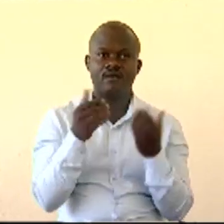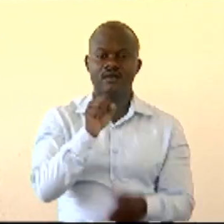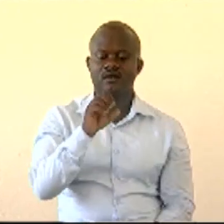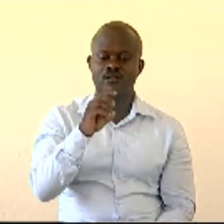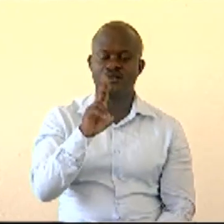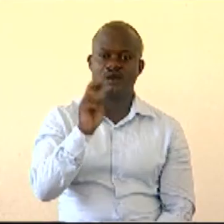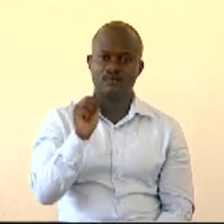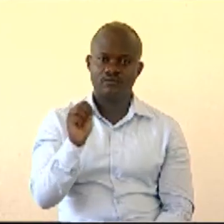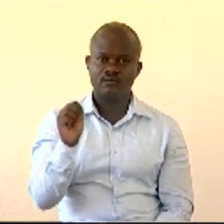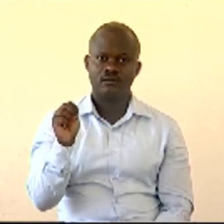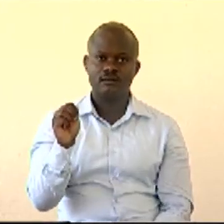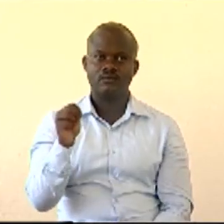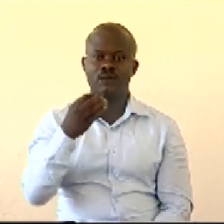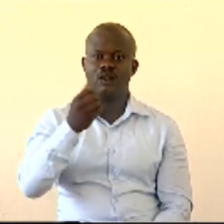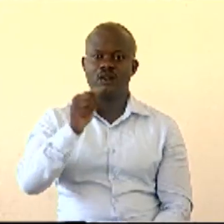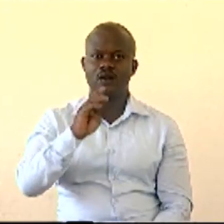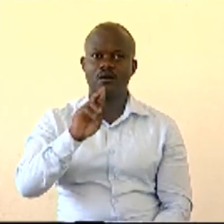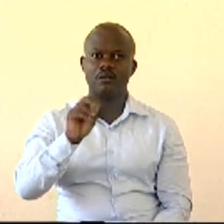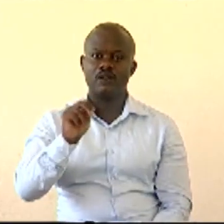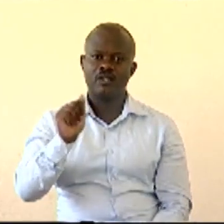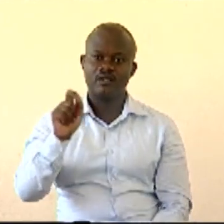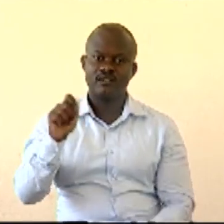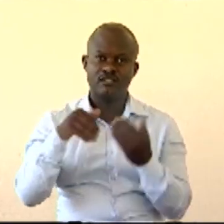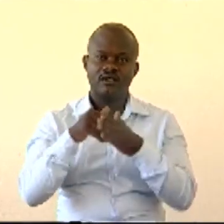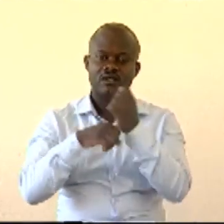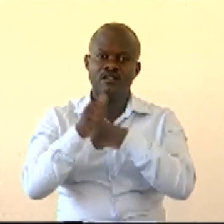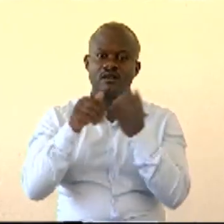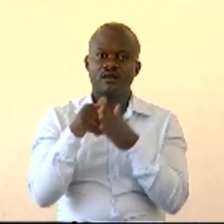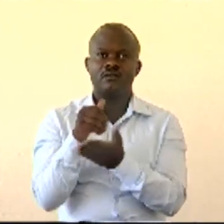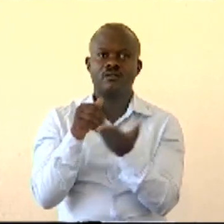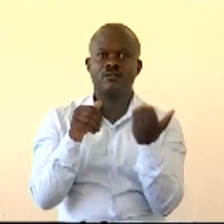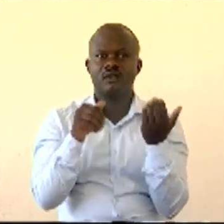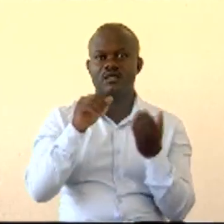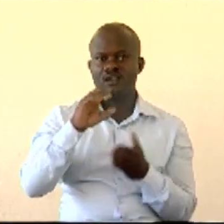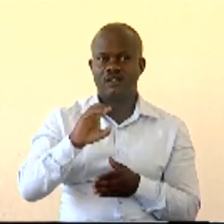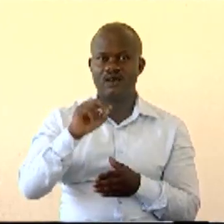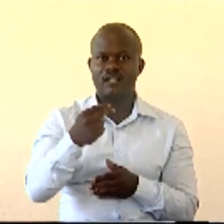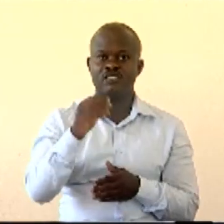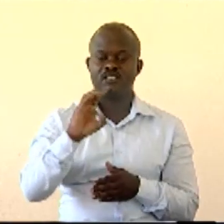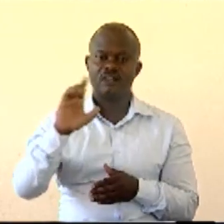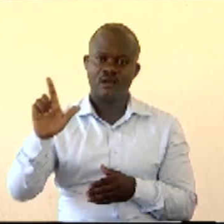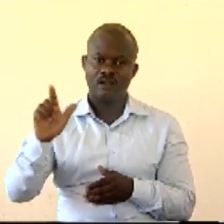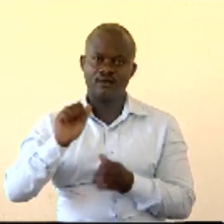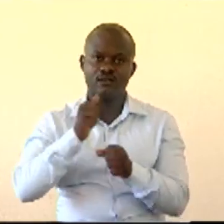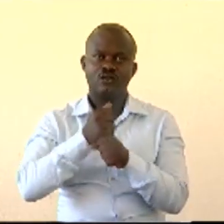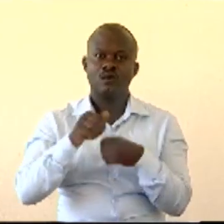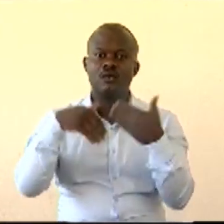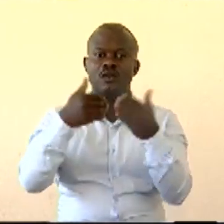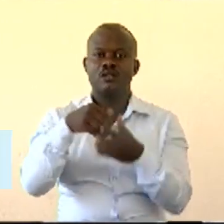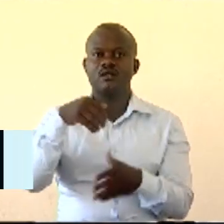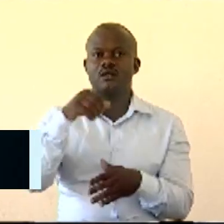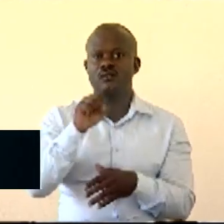sodium carbonate reacting with HCl to produce